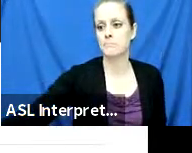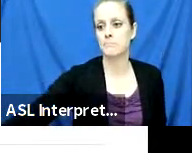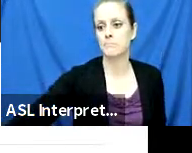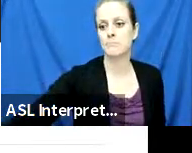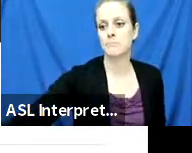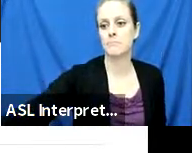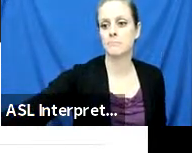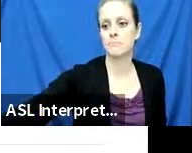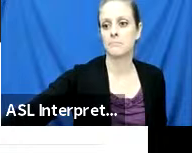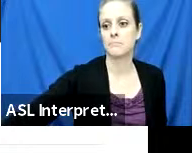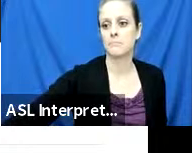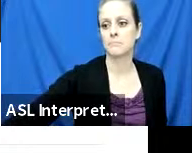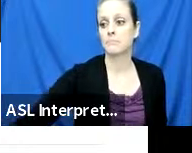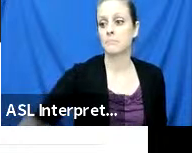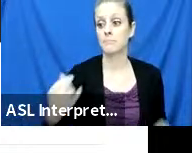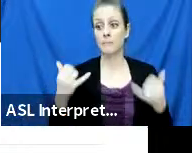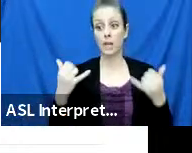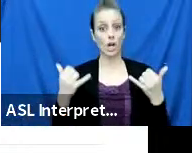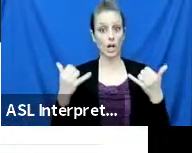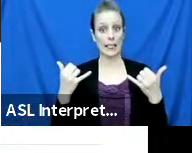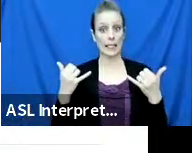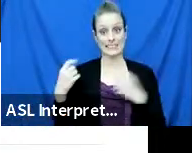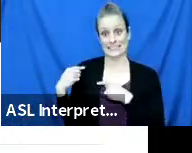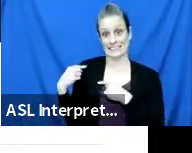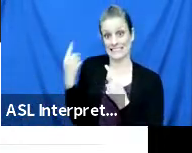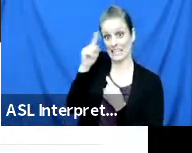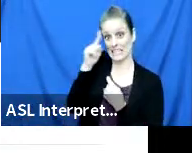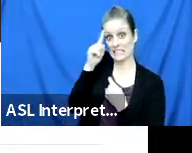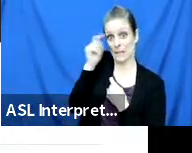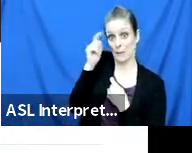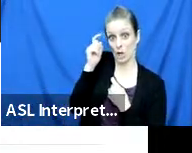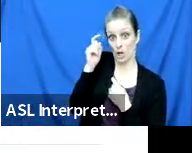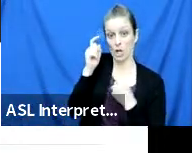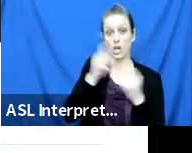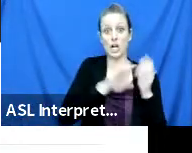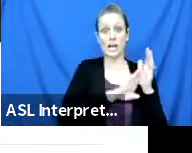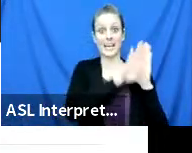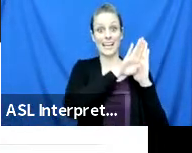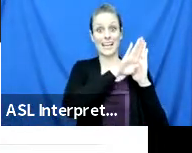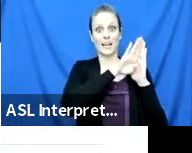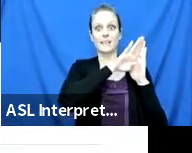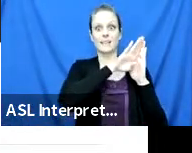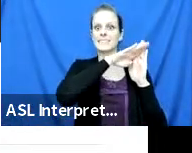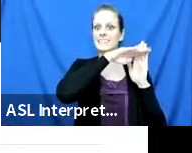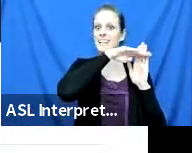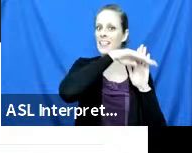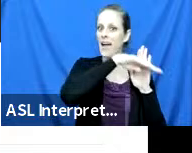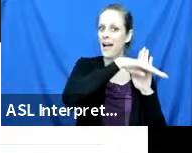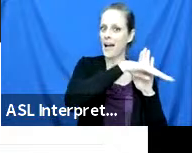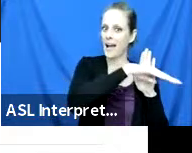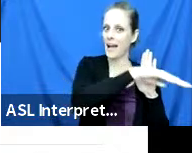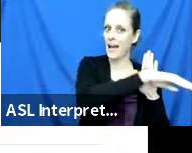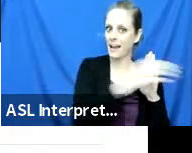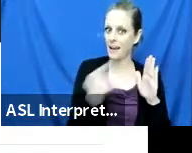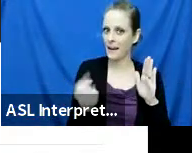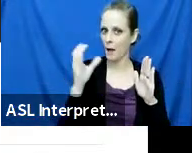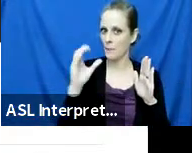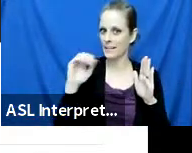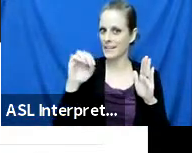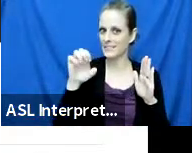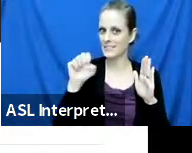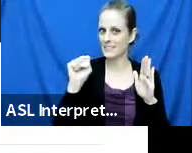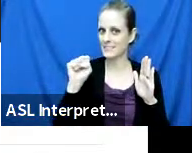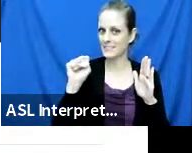Currently, since the summer, we have been seeing a decline in the case rate for